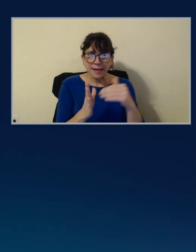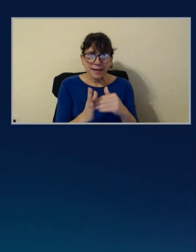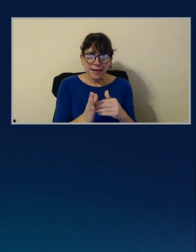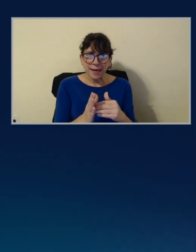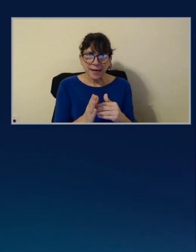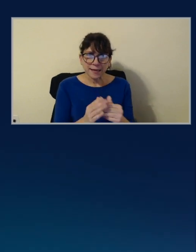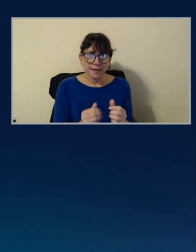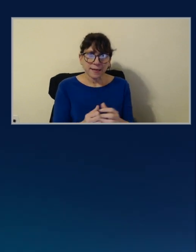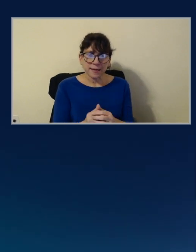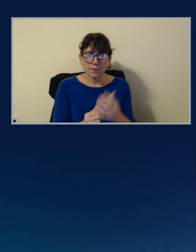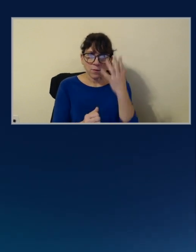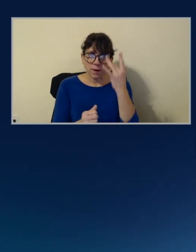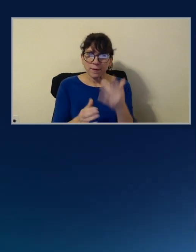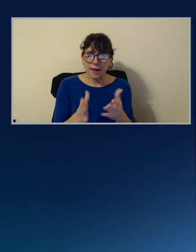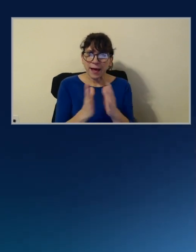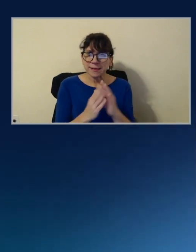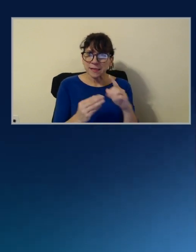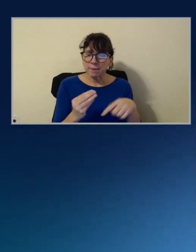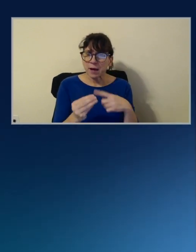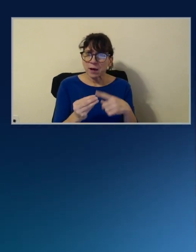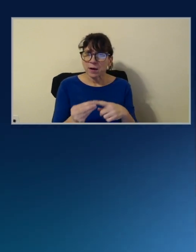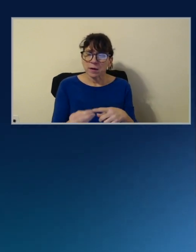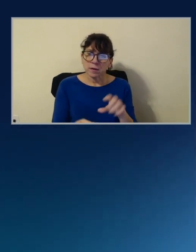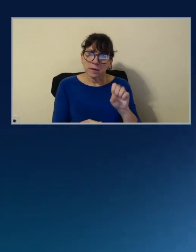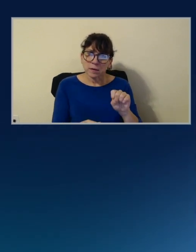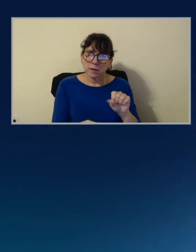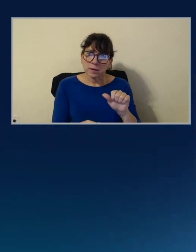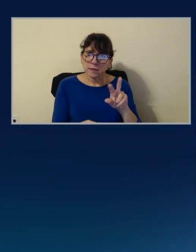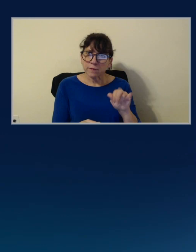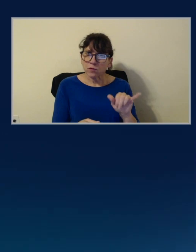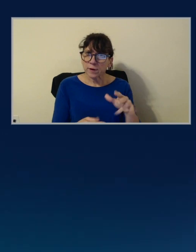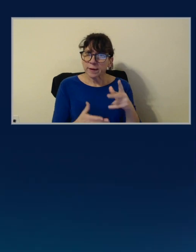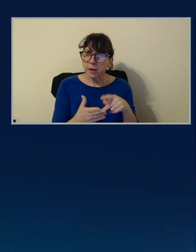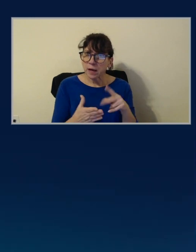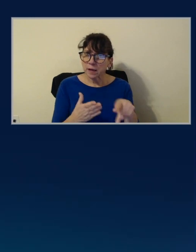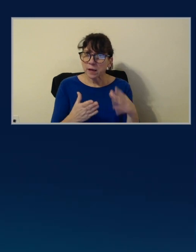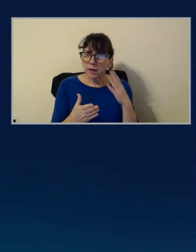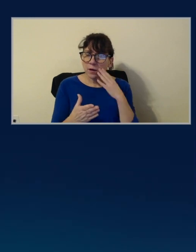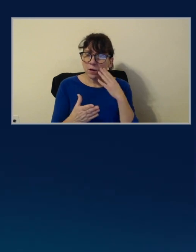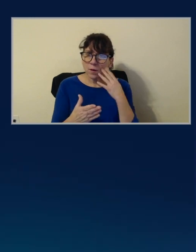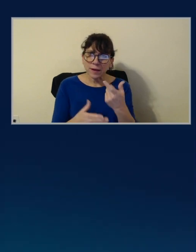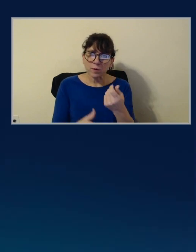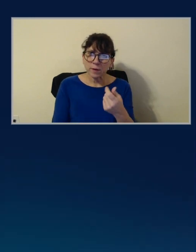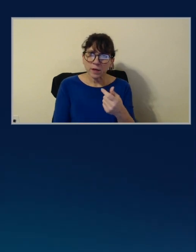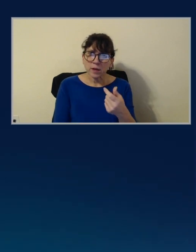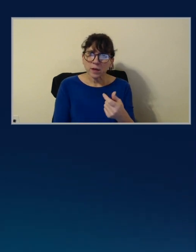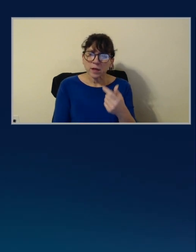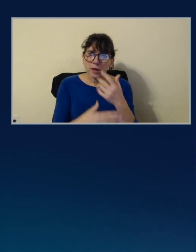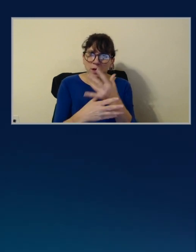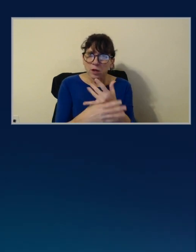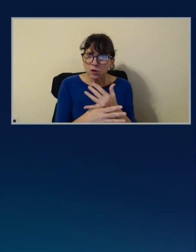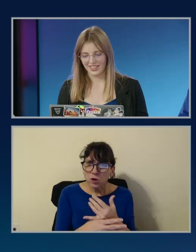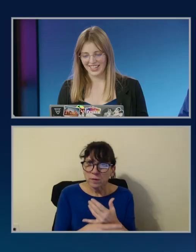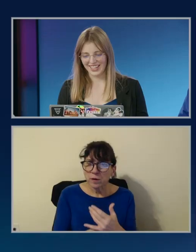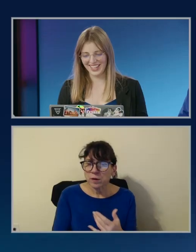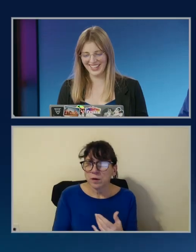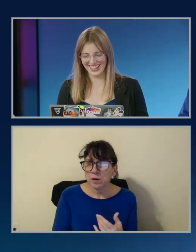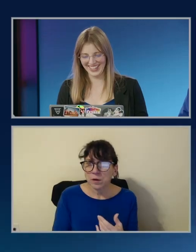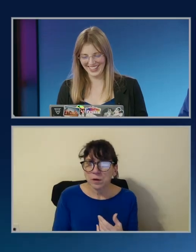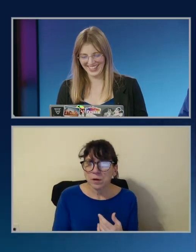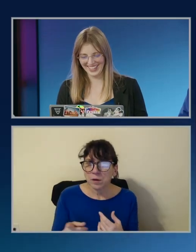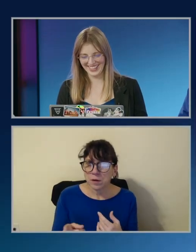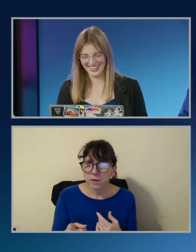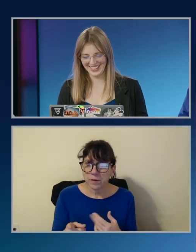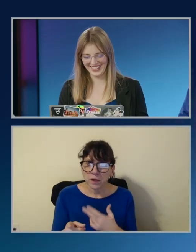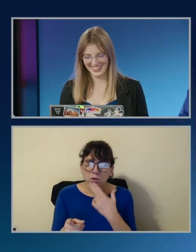inquire about savory pies? But also, I'm looking at the recipe. I know a little bit of German, but why do we have sugar and vanilla extract? Yeah.